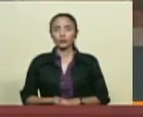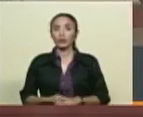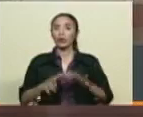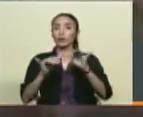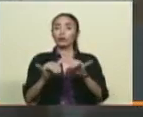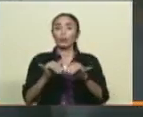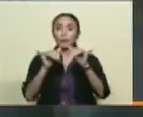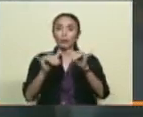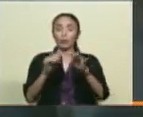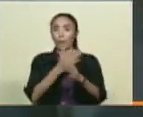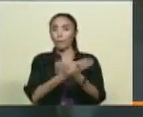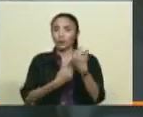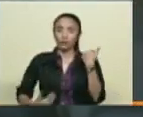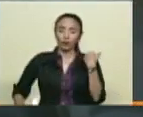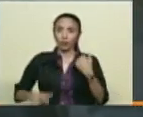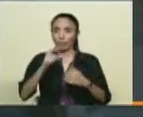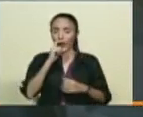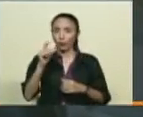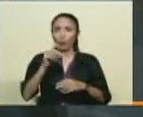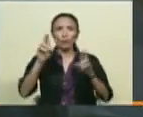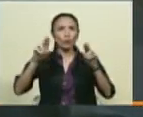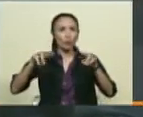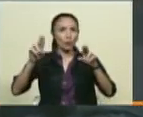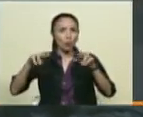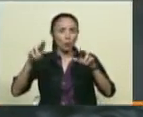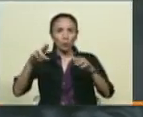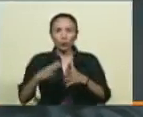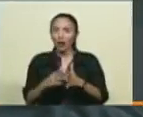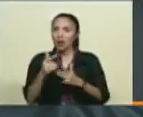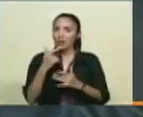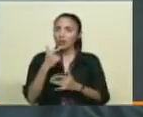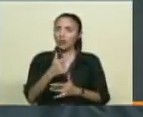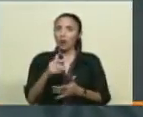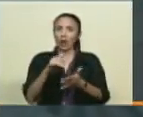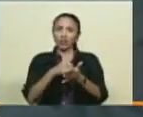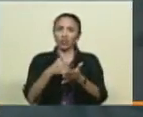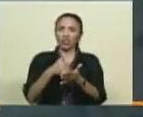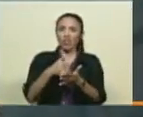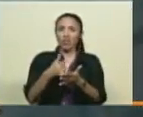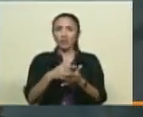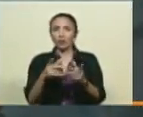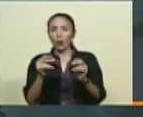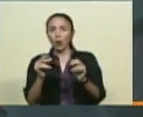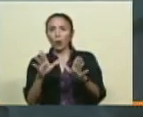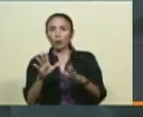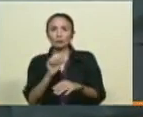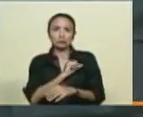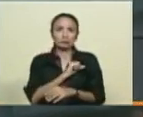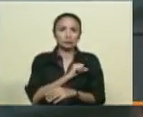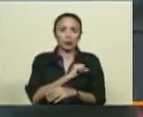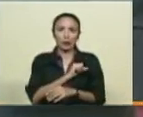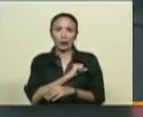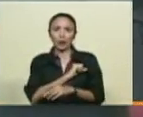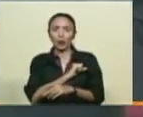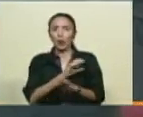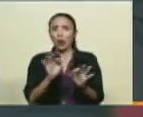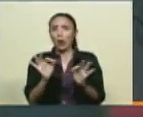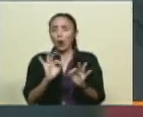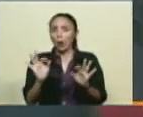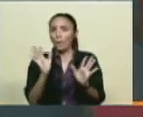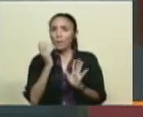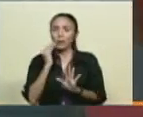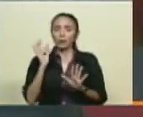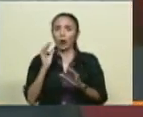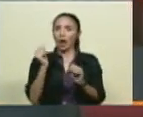usted, presidente, en ningún momento cedió en su empeño de trabajar con los jefes de Estado y de